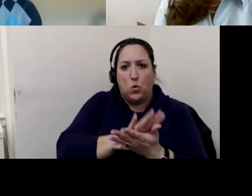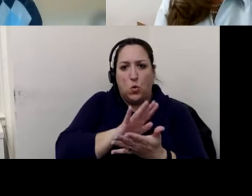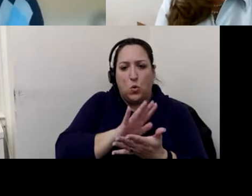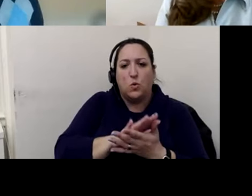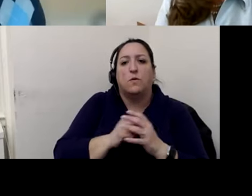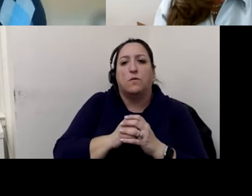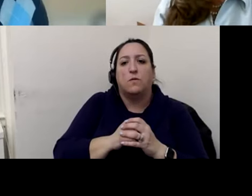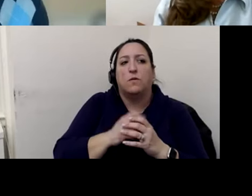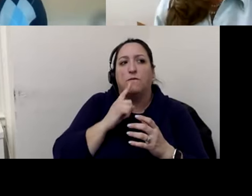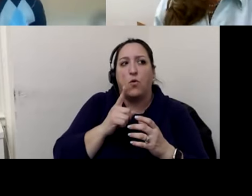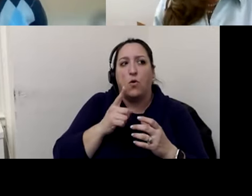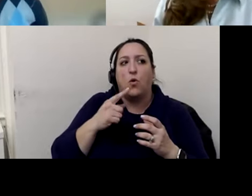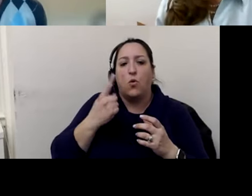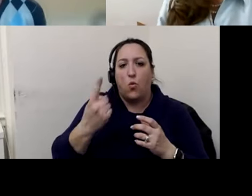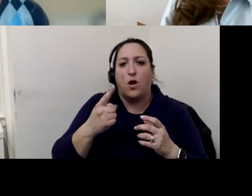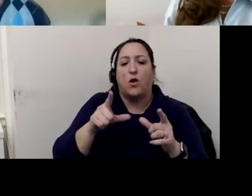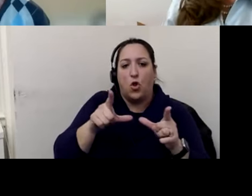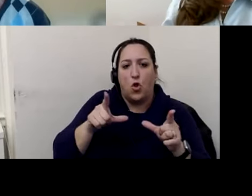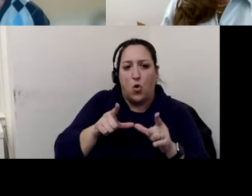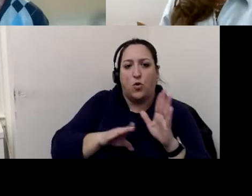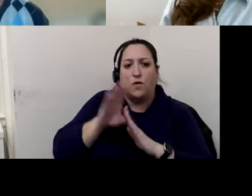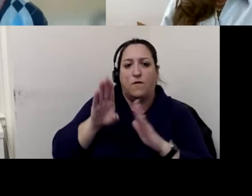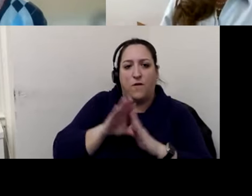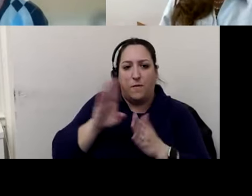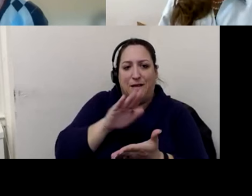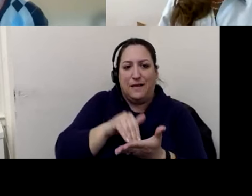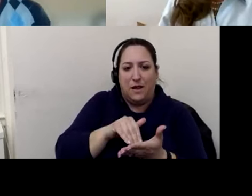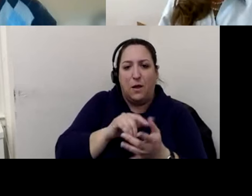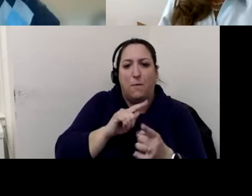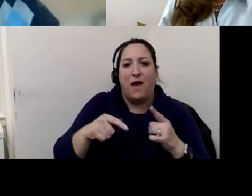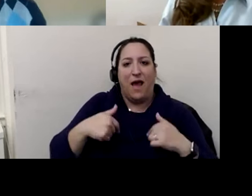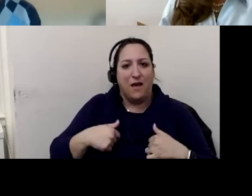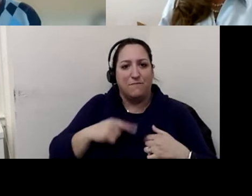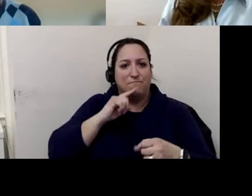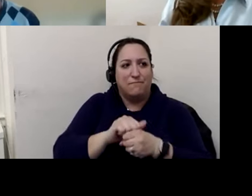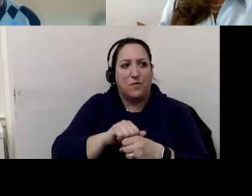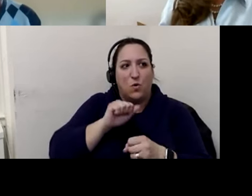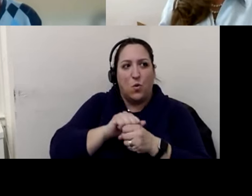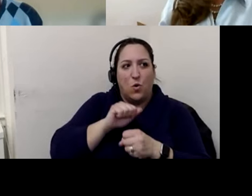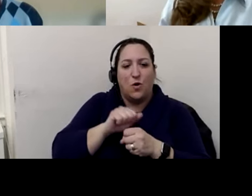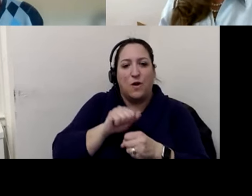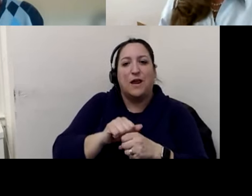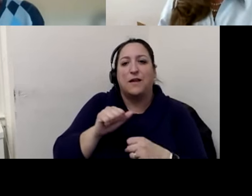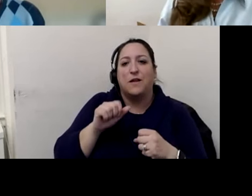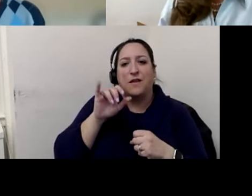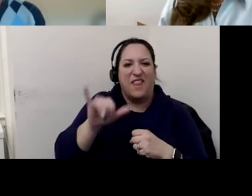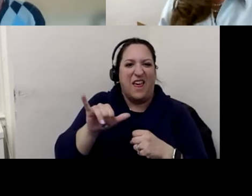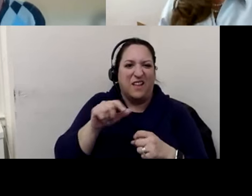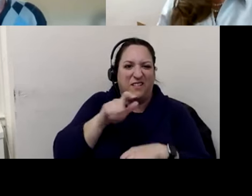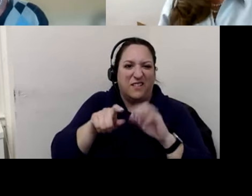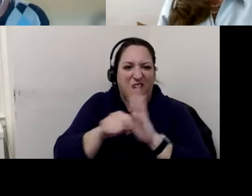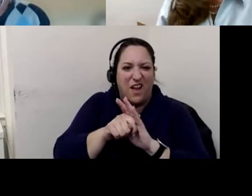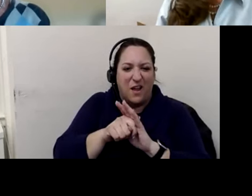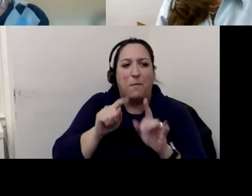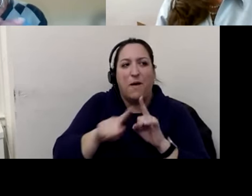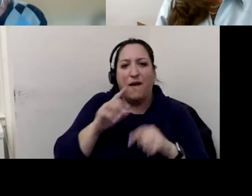movement to one of the local developmental centers. I was actually working for Bernard Feinstein at that time.